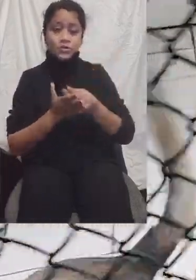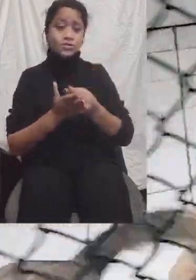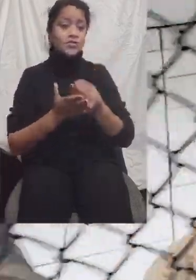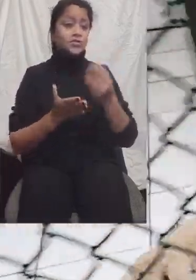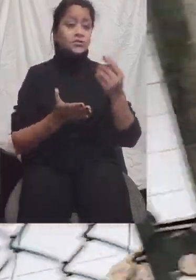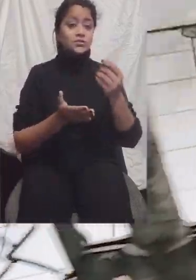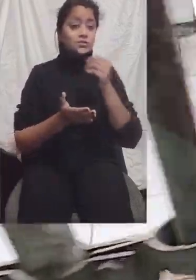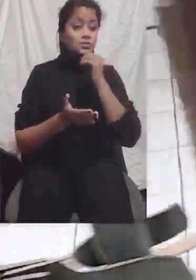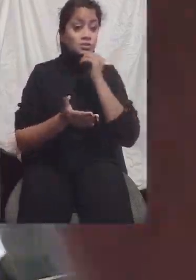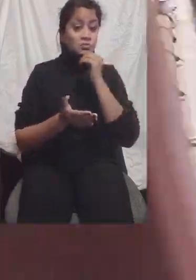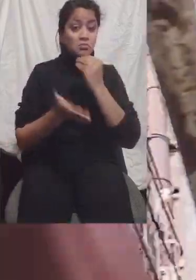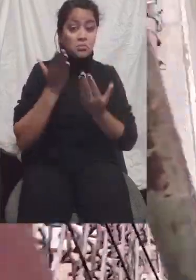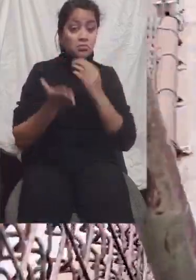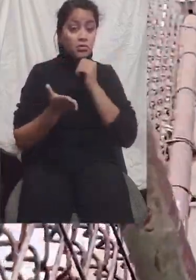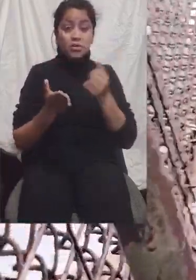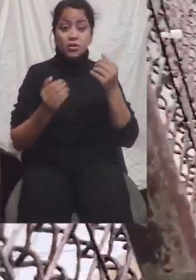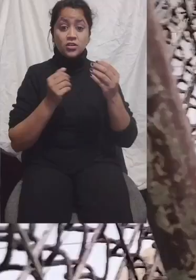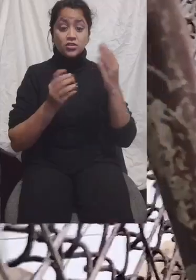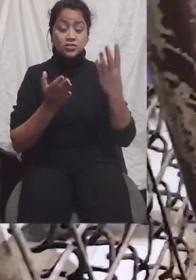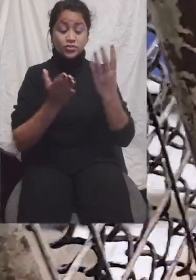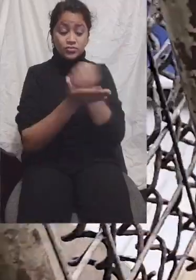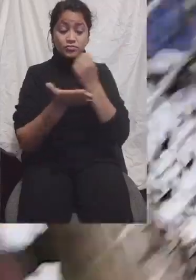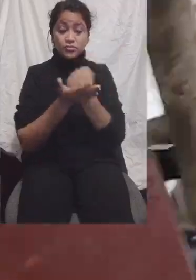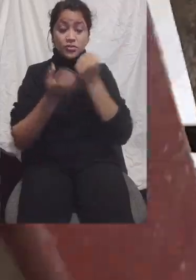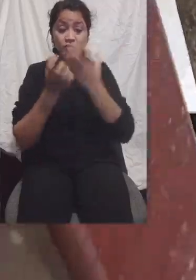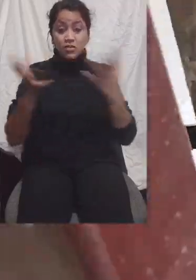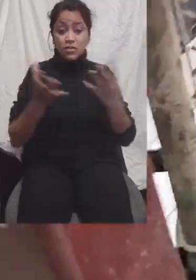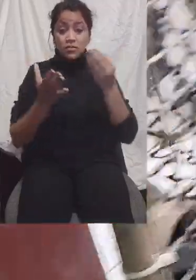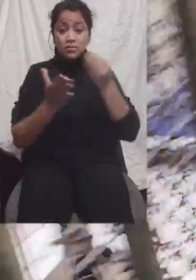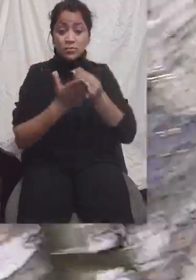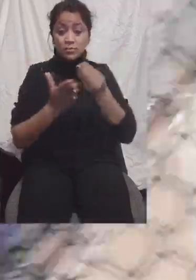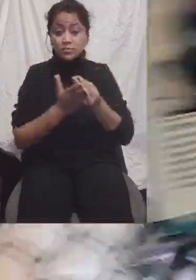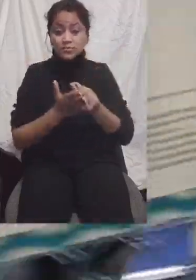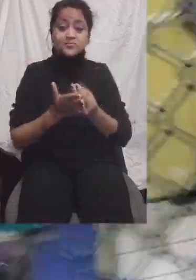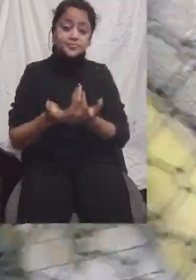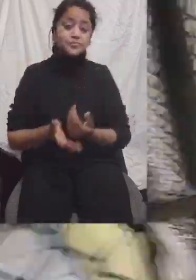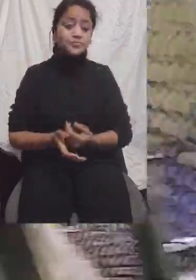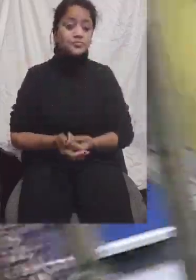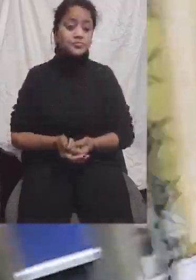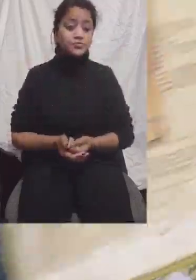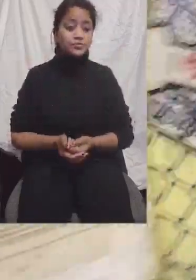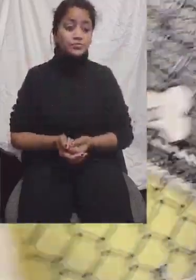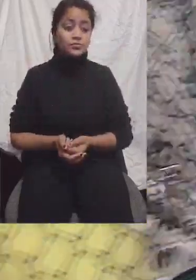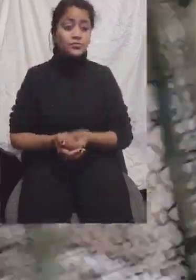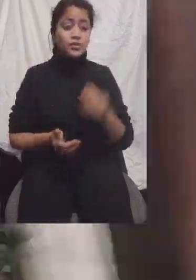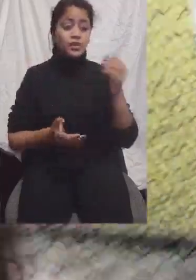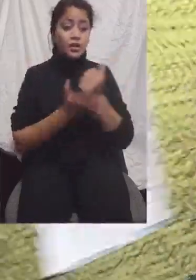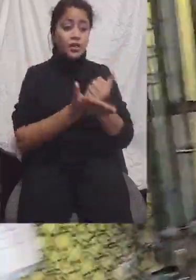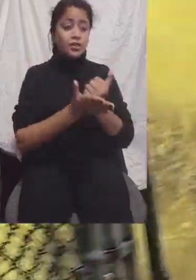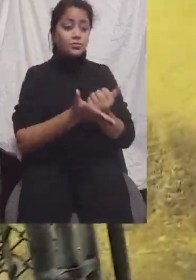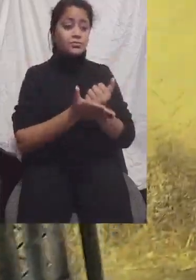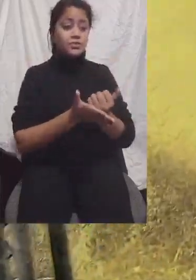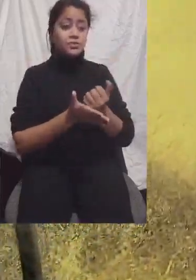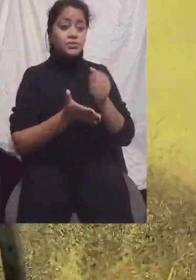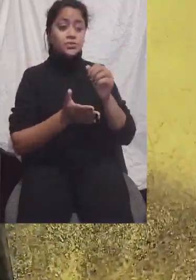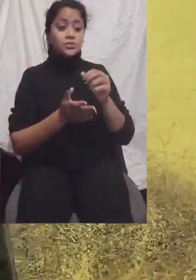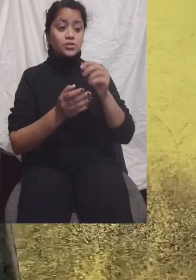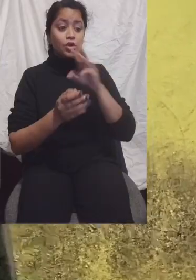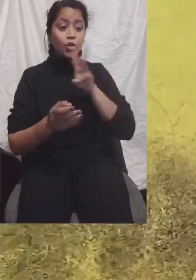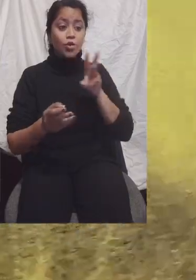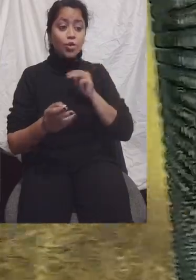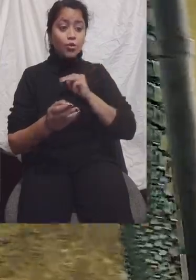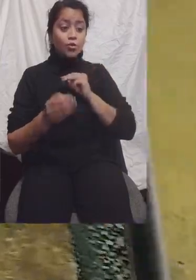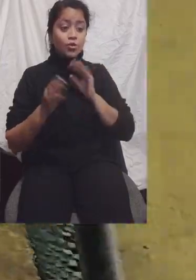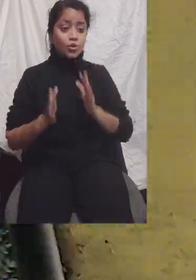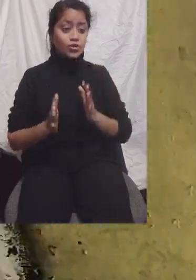animals that we do not have the facilities because we do not have a shelter for our animals, cats and dogs. And whilst we try and find space in the